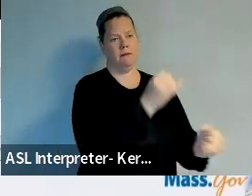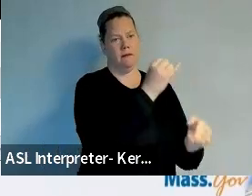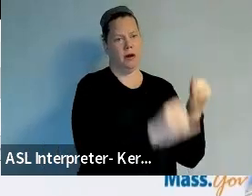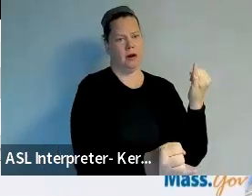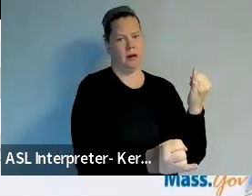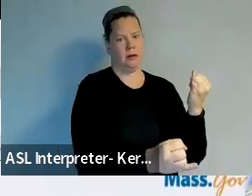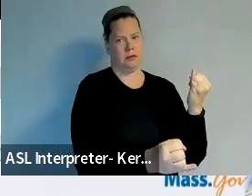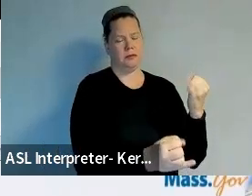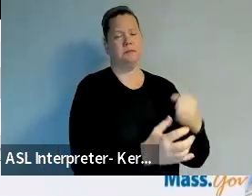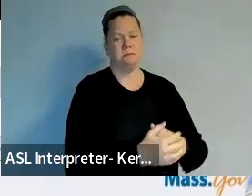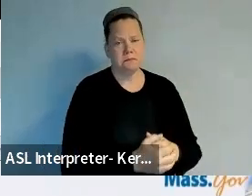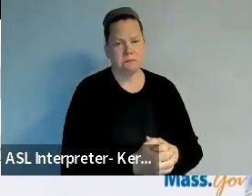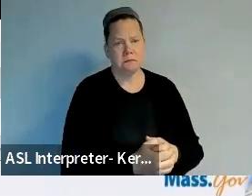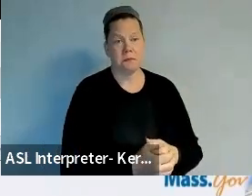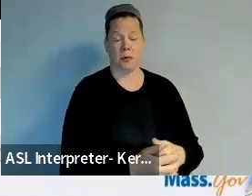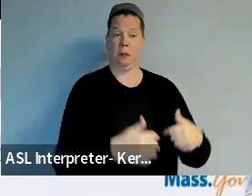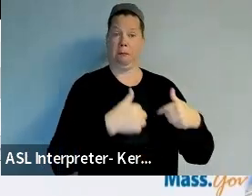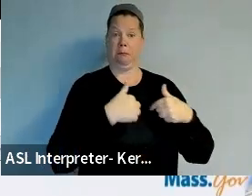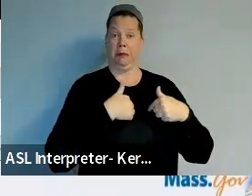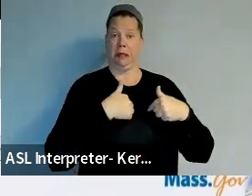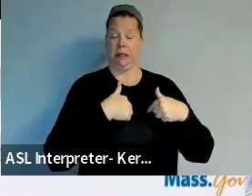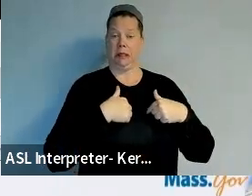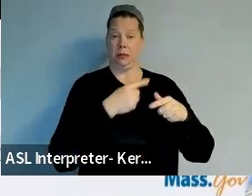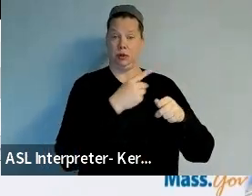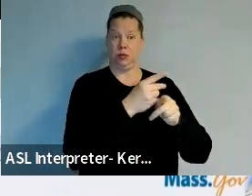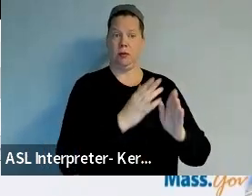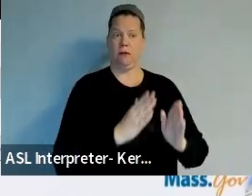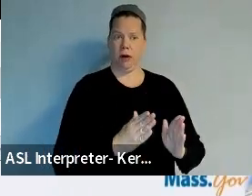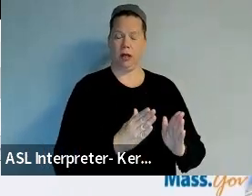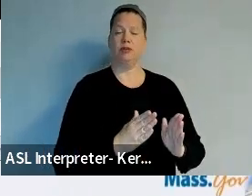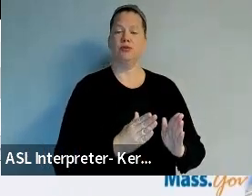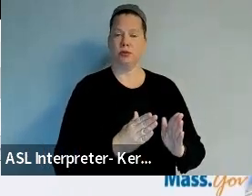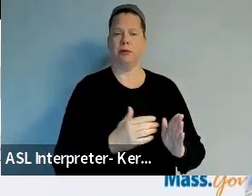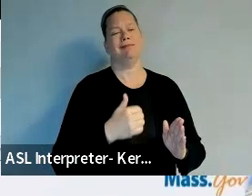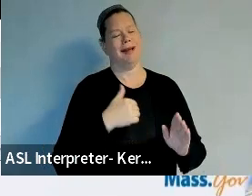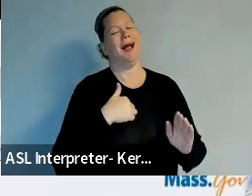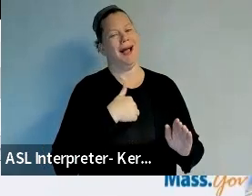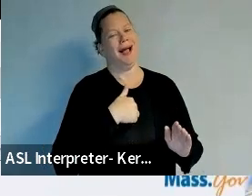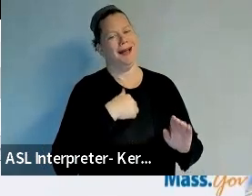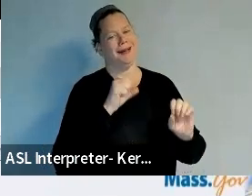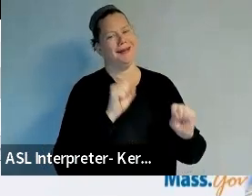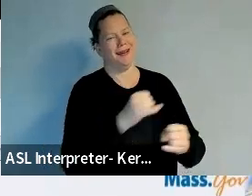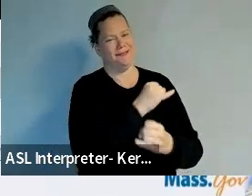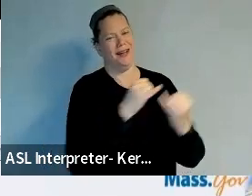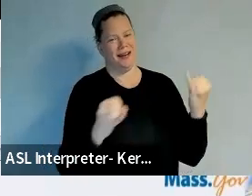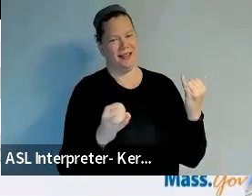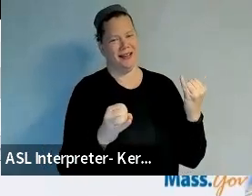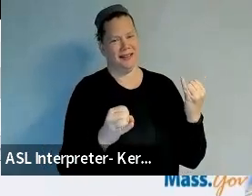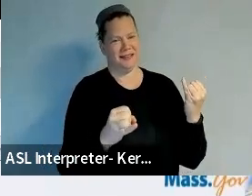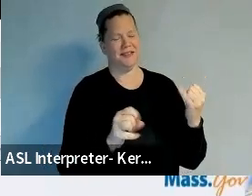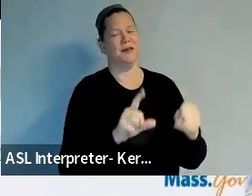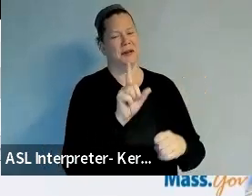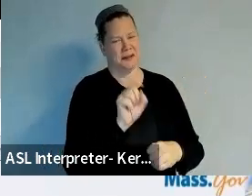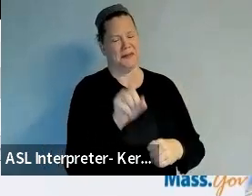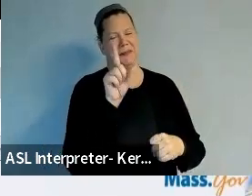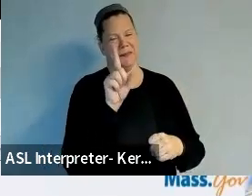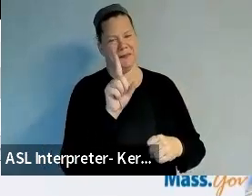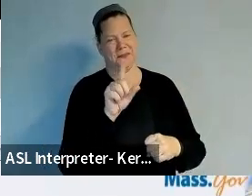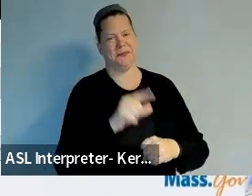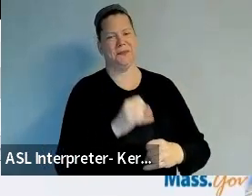IM supervisor role, we have finalized access and will finalize the restraint